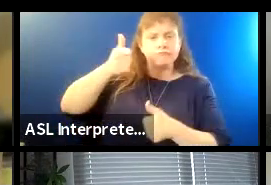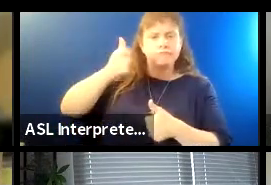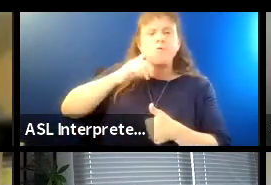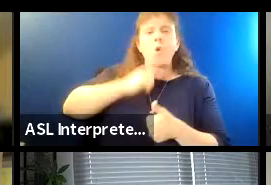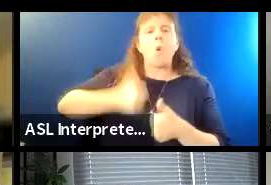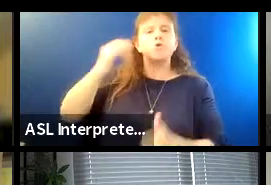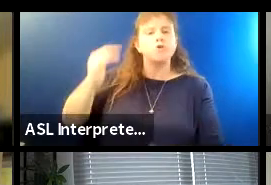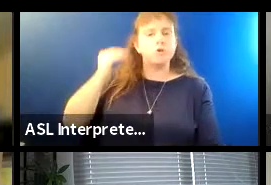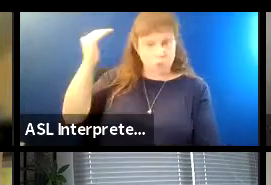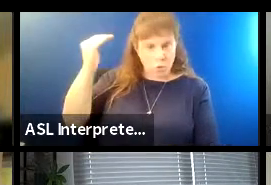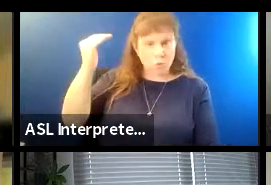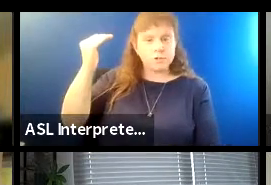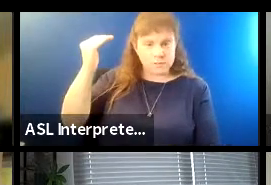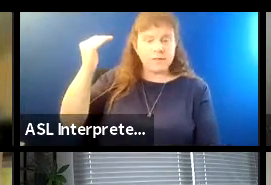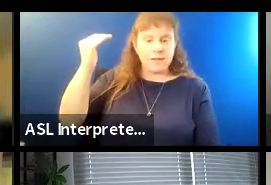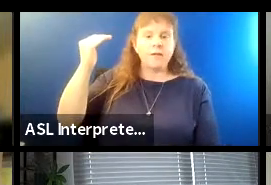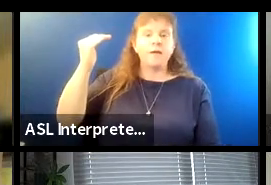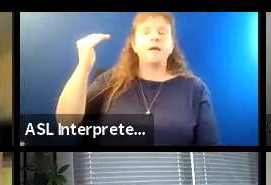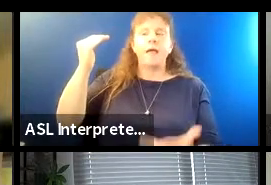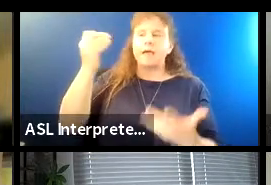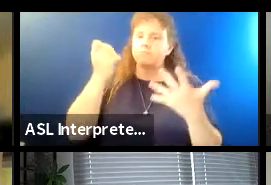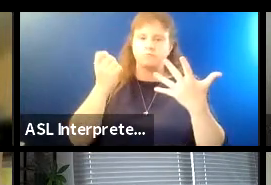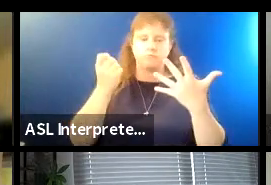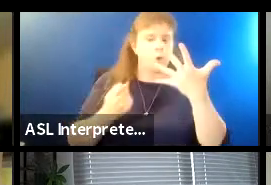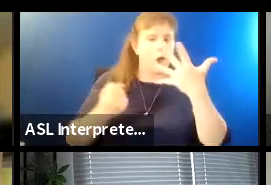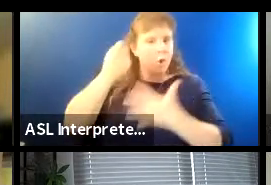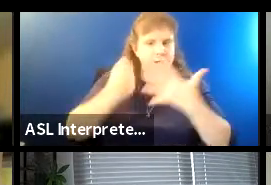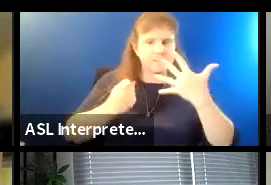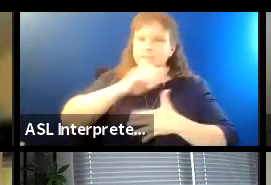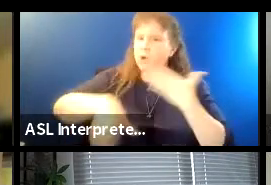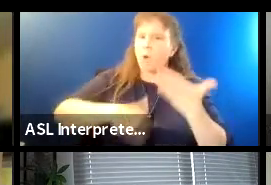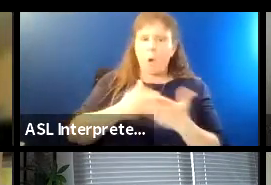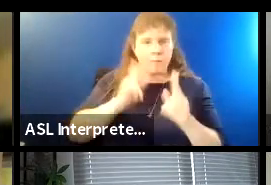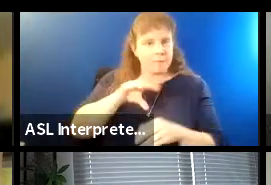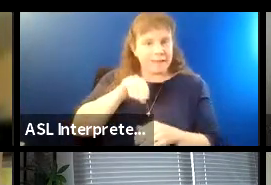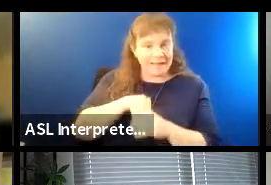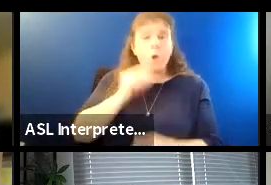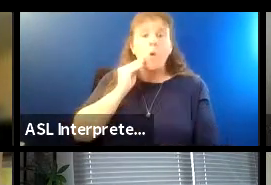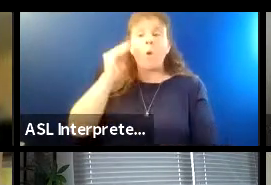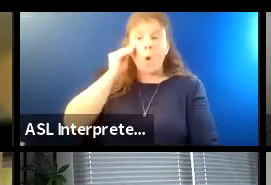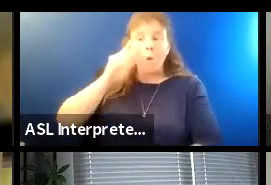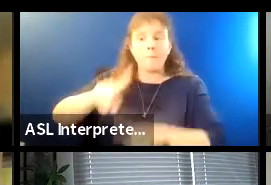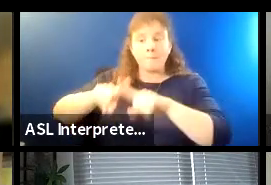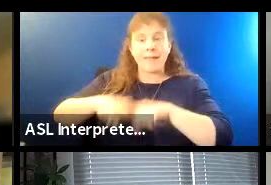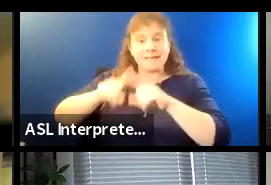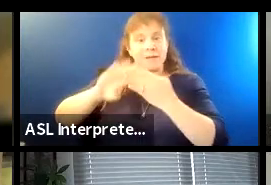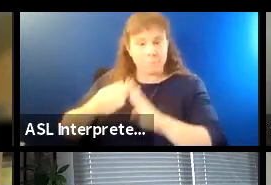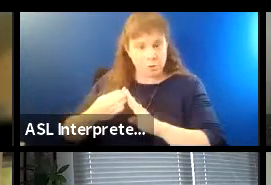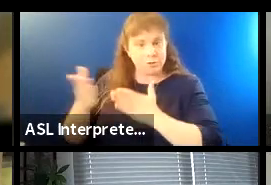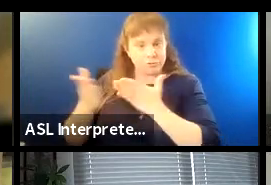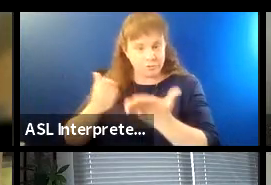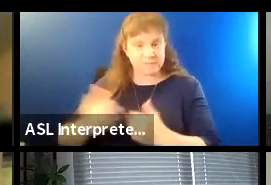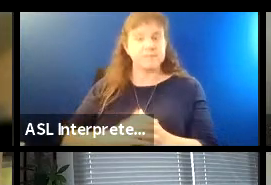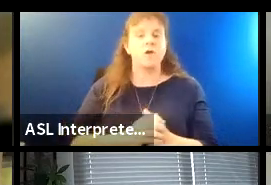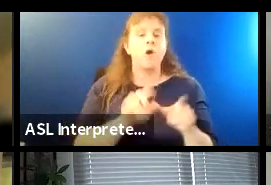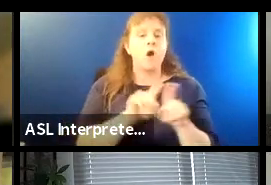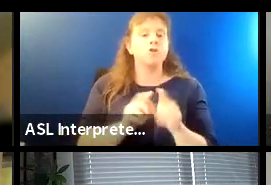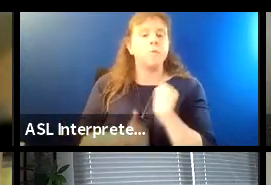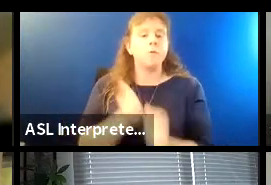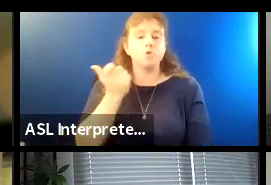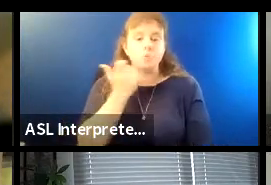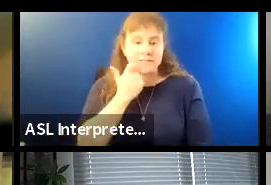categories, eventually prioritizing all of those on home and community-based services, and even most recently creating processes for